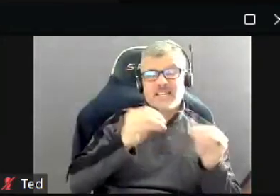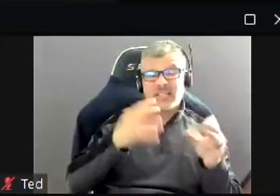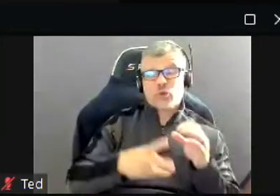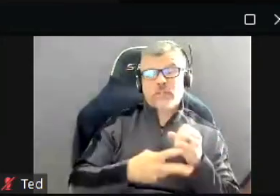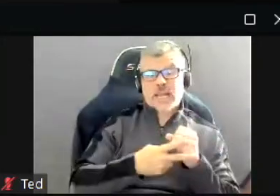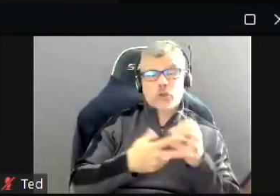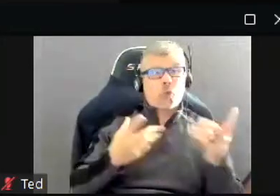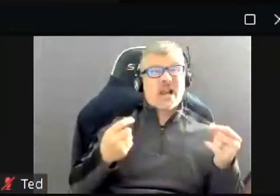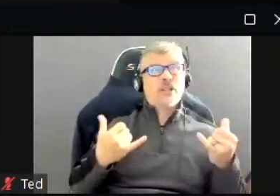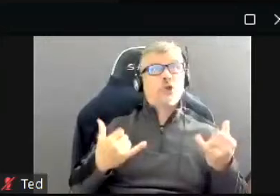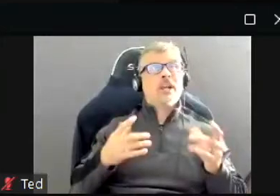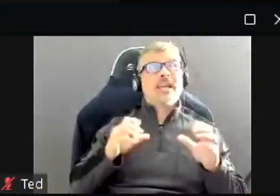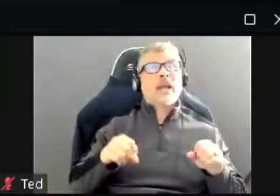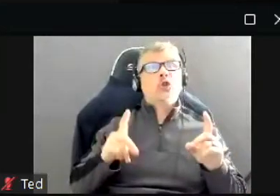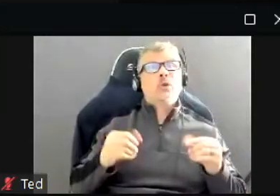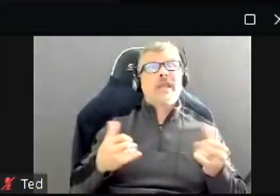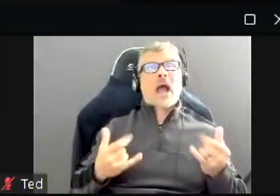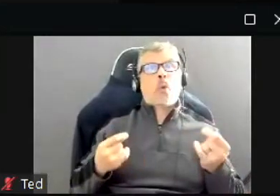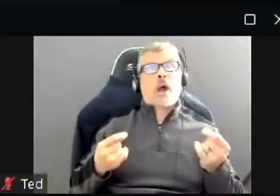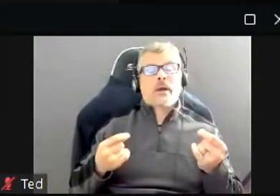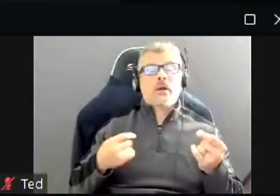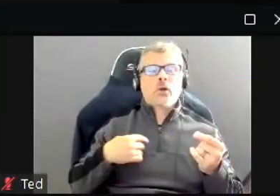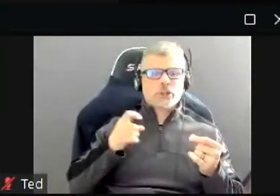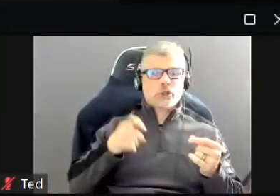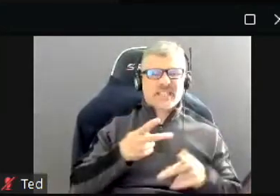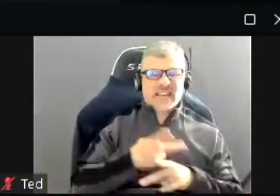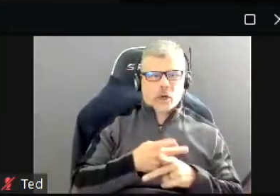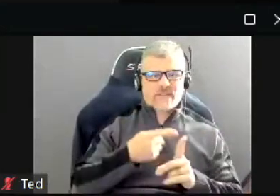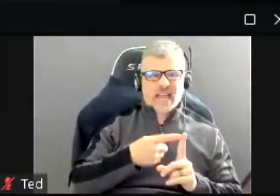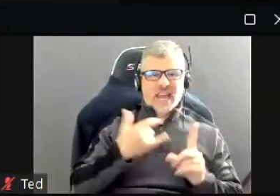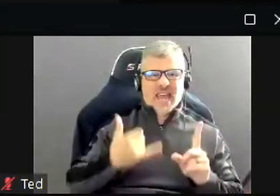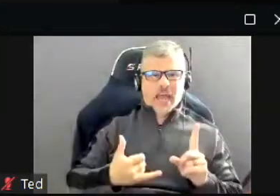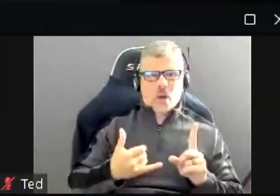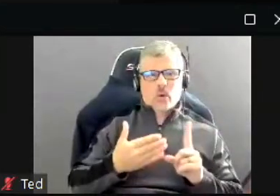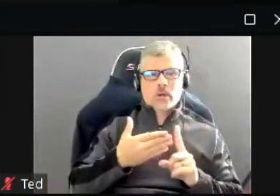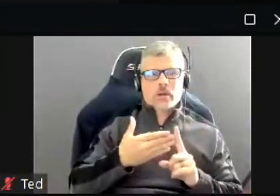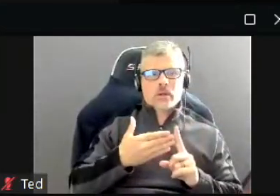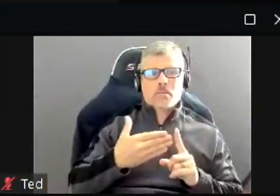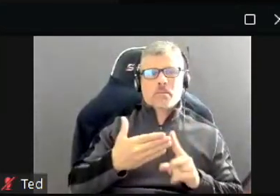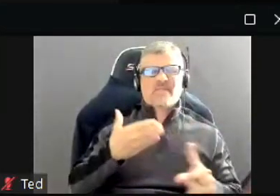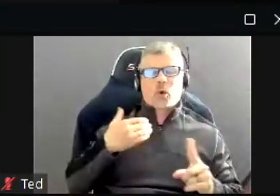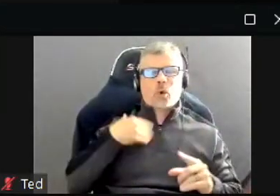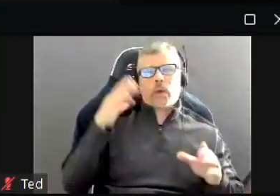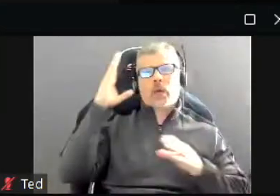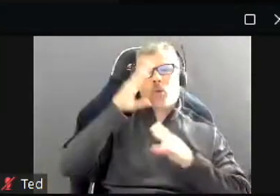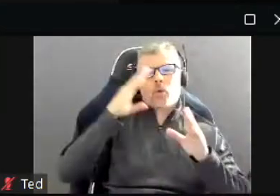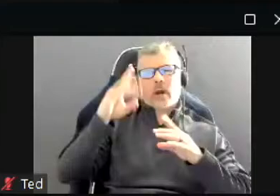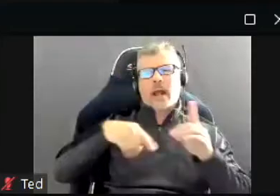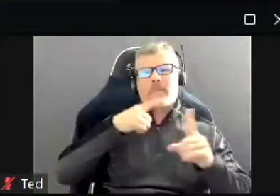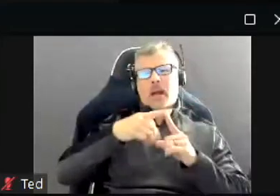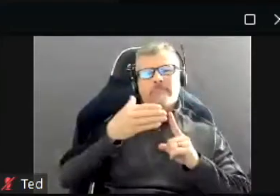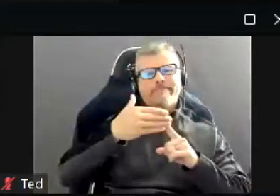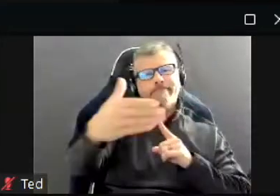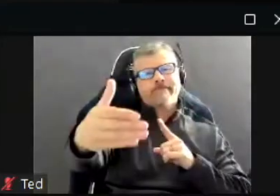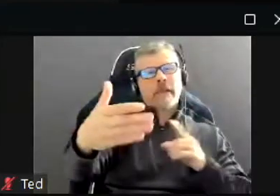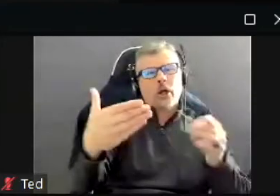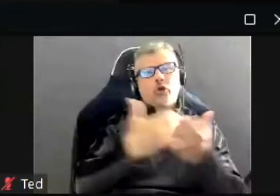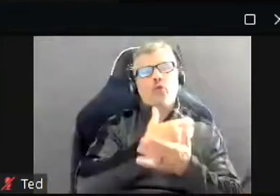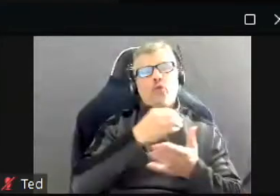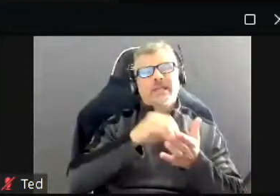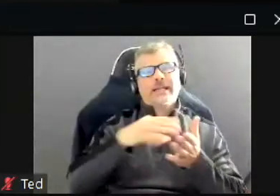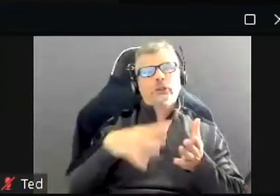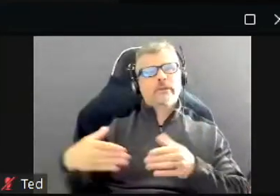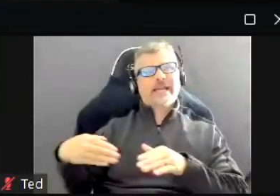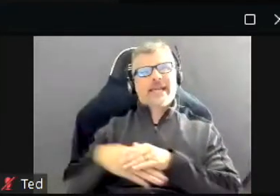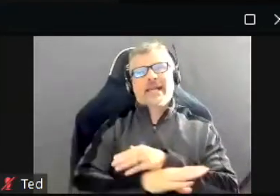now should probably be taken care of before we could concern ourselves about the new teachers coming in,